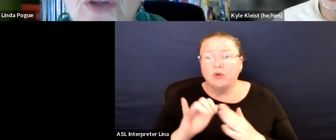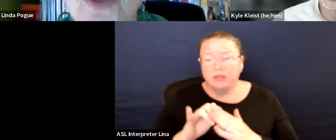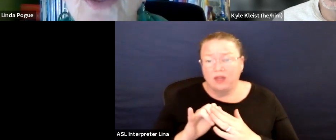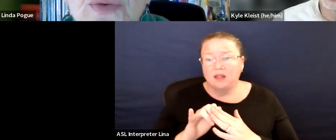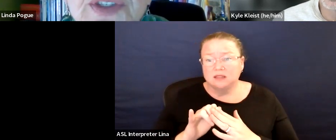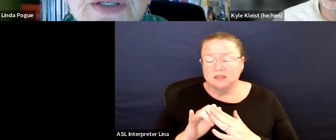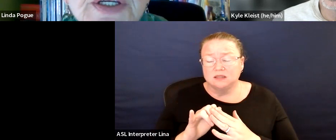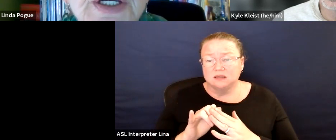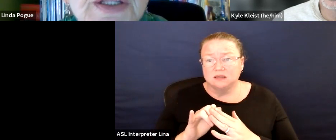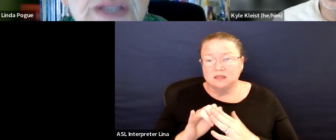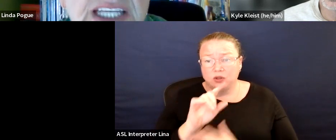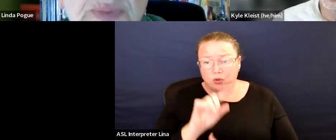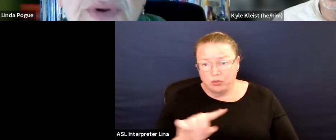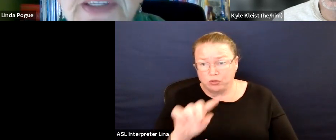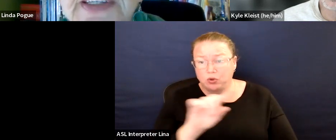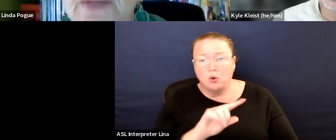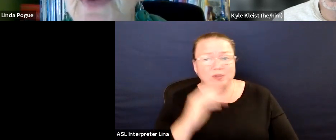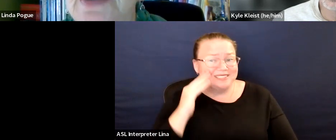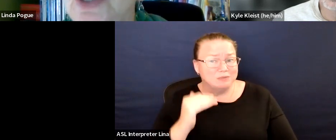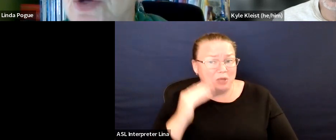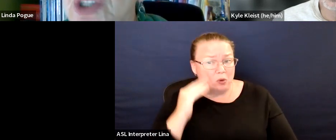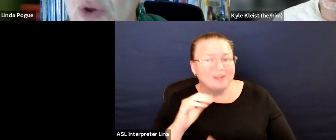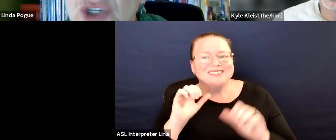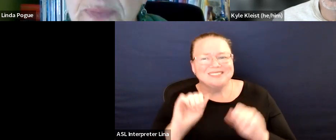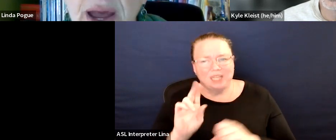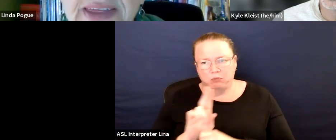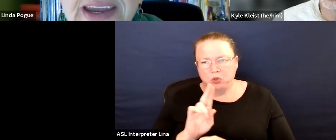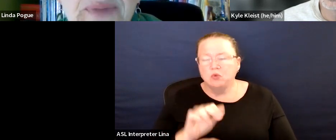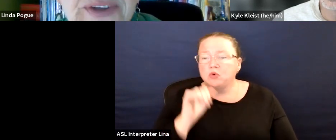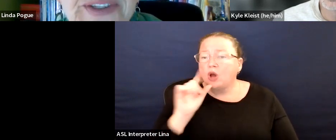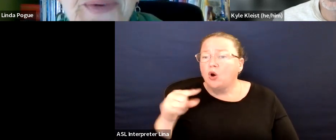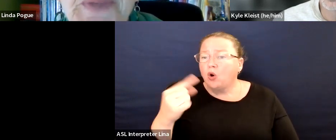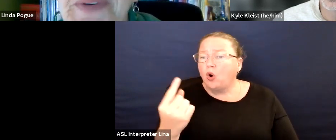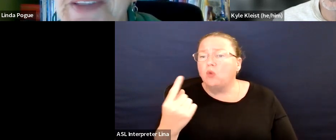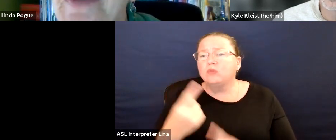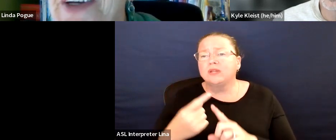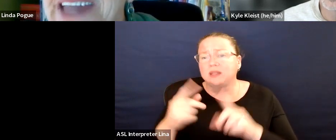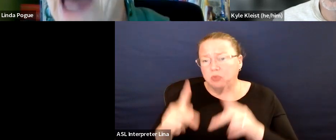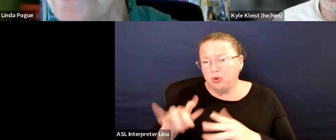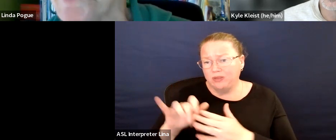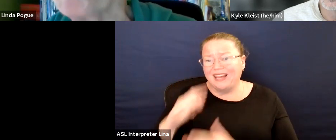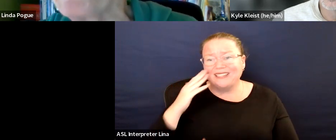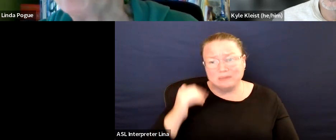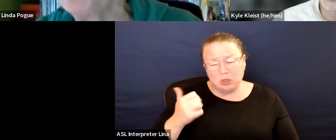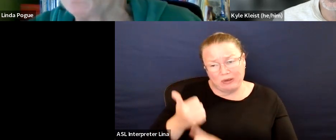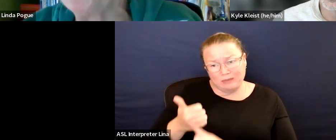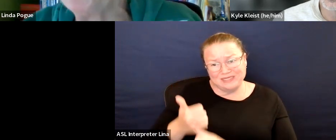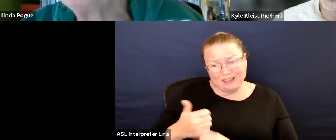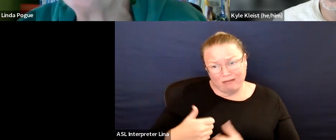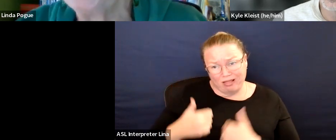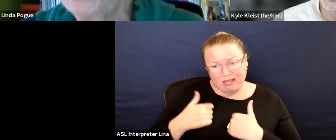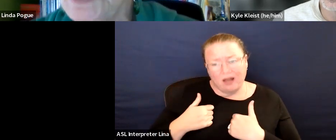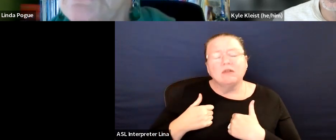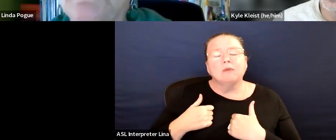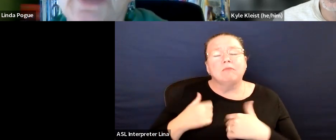that those experiences can be used not just by the person who experienced them firsthand, but the people who are